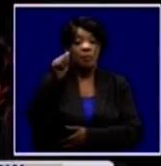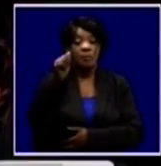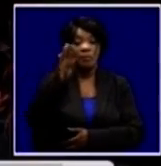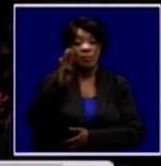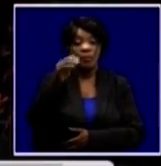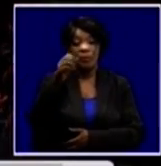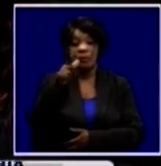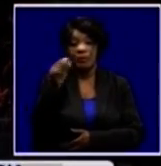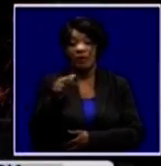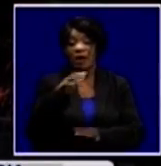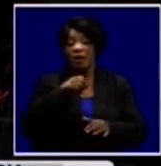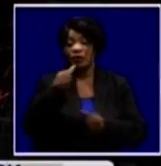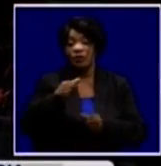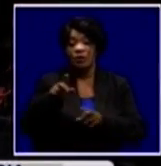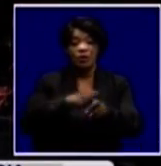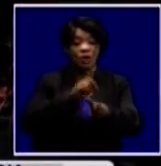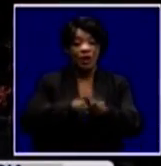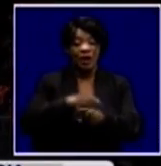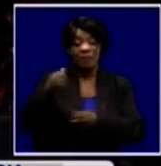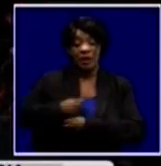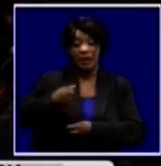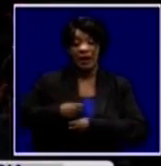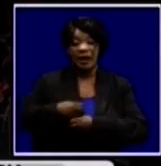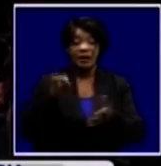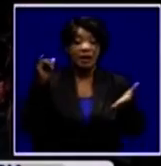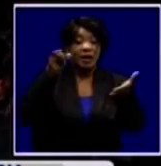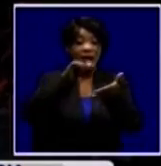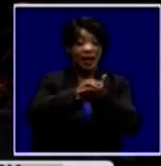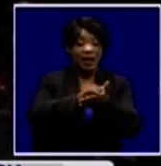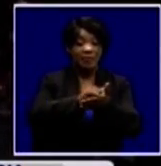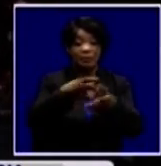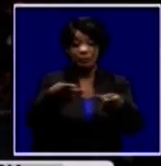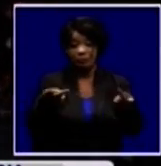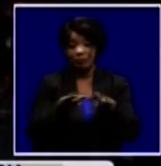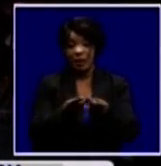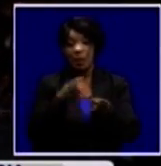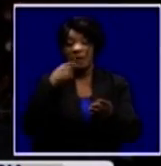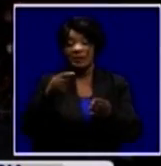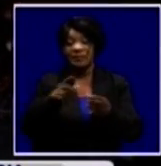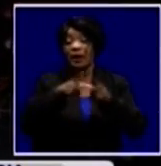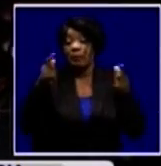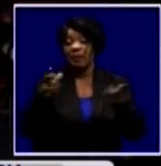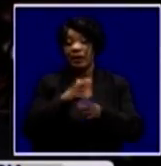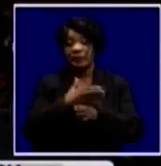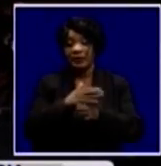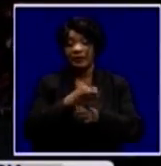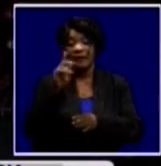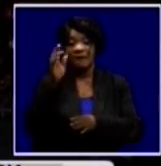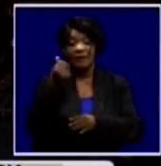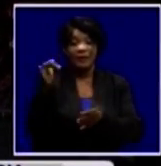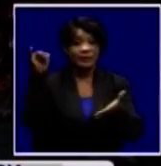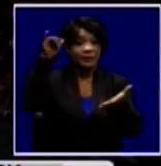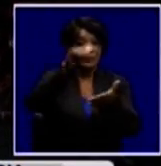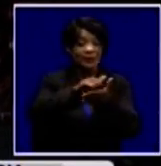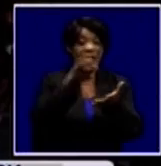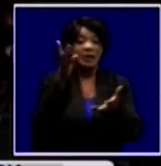is no longer a military airport. Well, it's partly a military airport, and it's also been commercialized. We landed the first commercial flight on the 6th